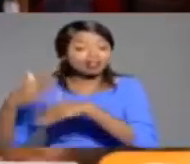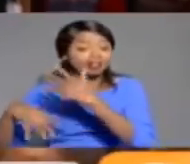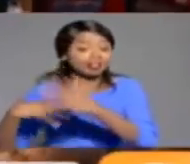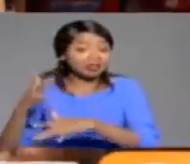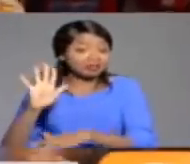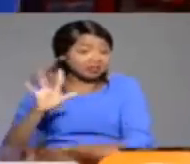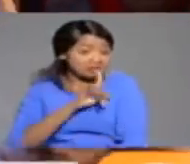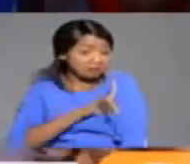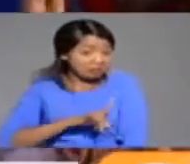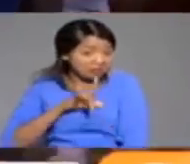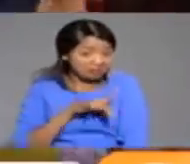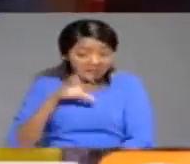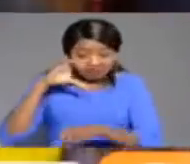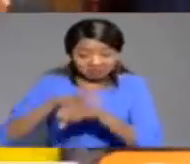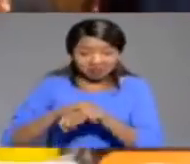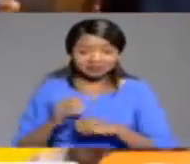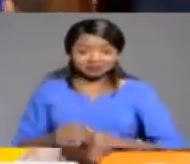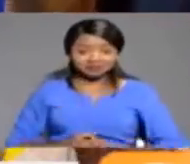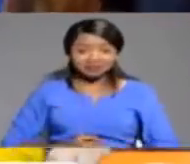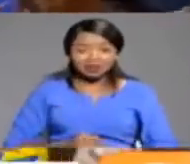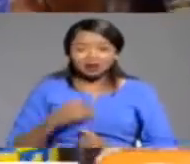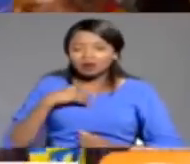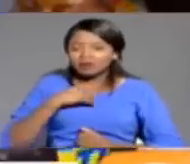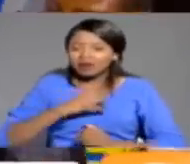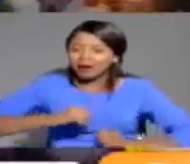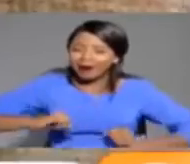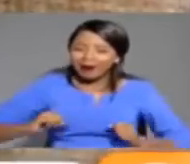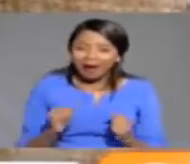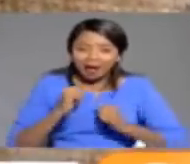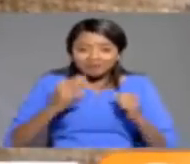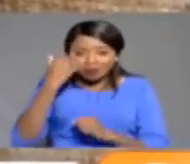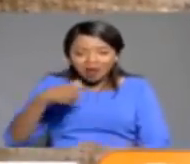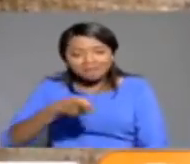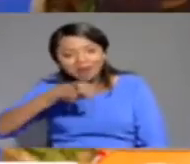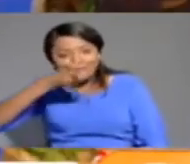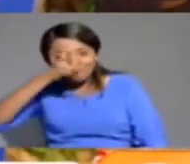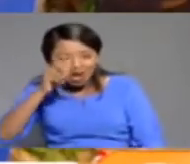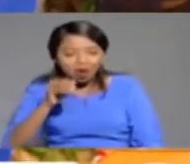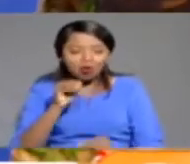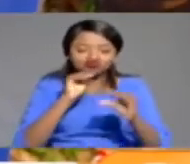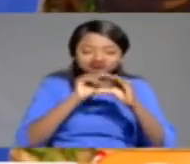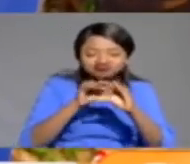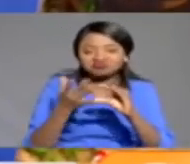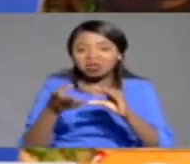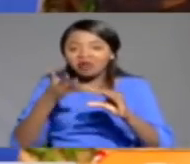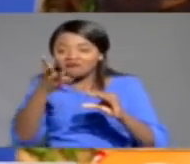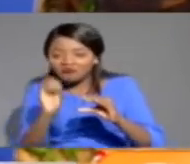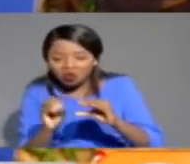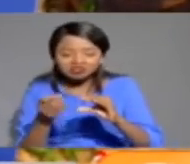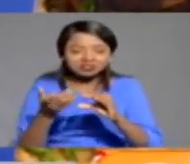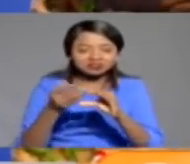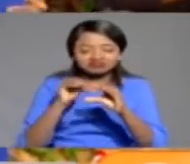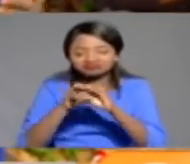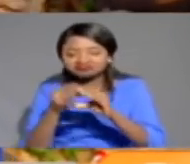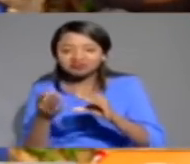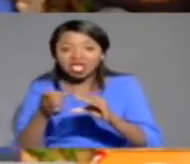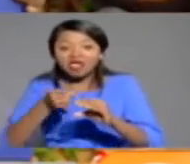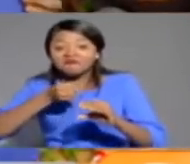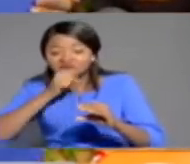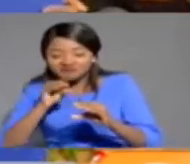stall, literally. Nesikia poa sana, nikuwa na chesa na mbao, 40, 50,